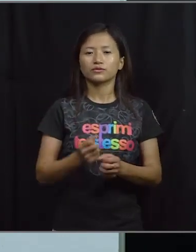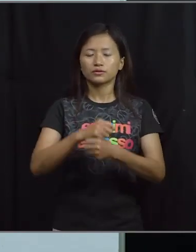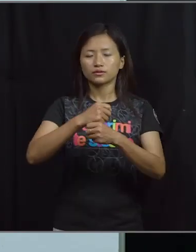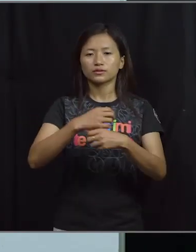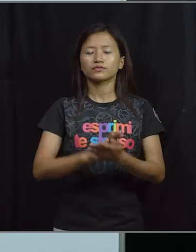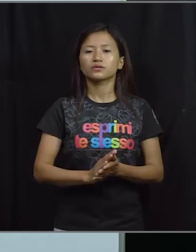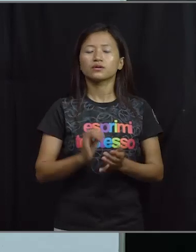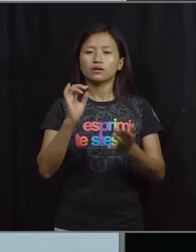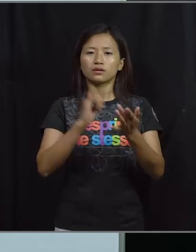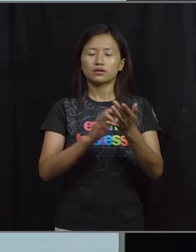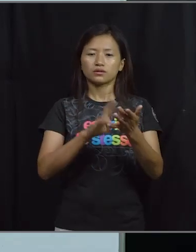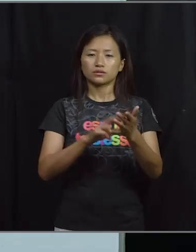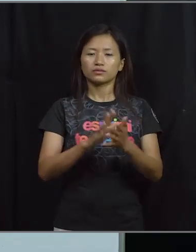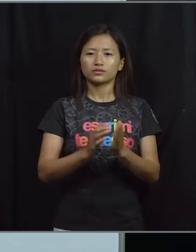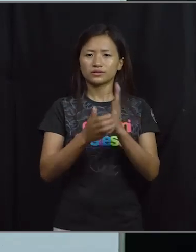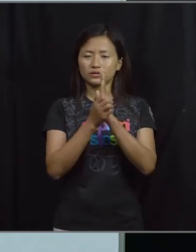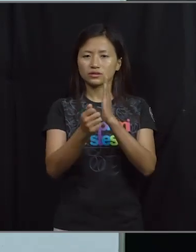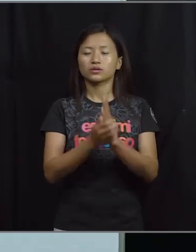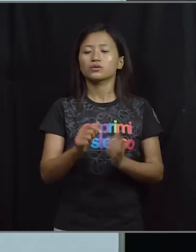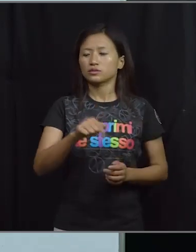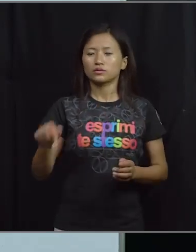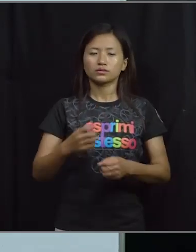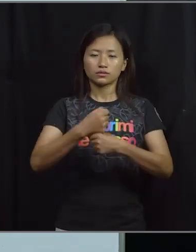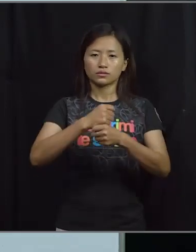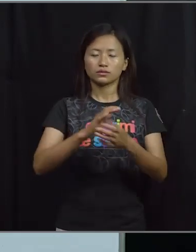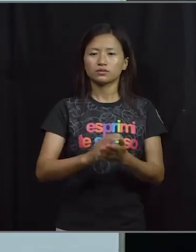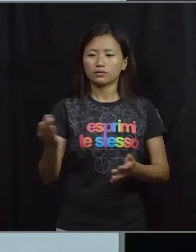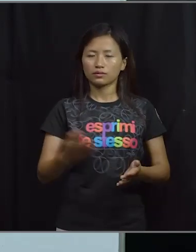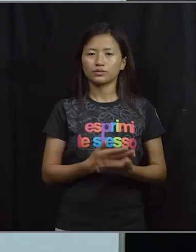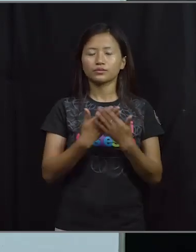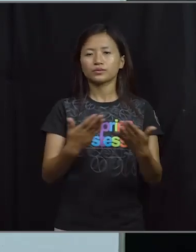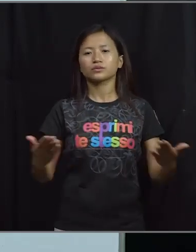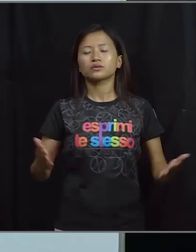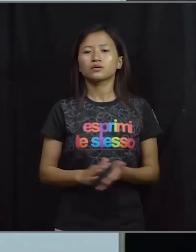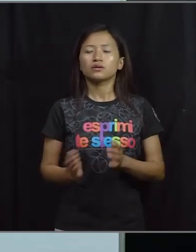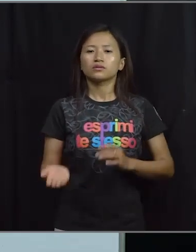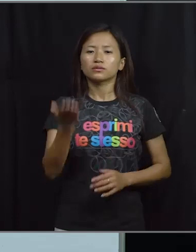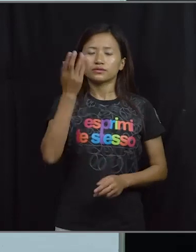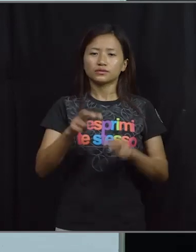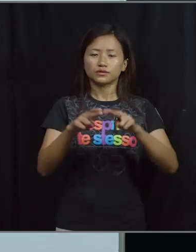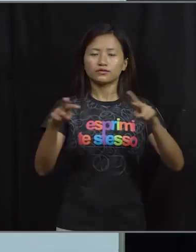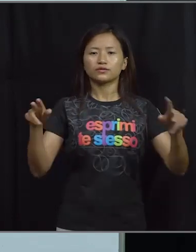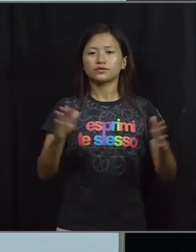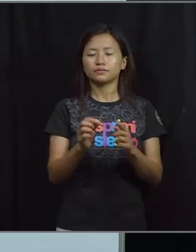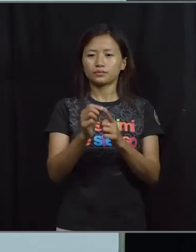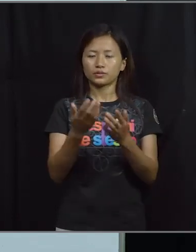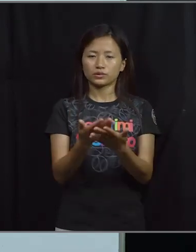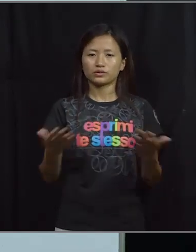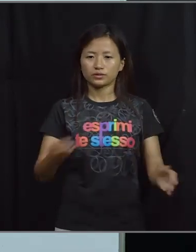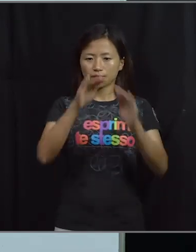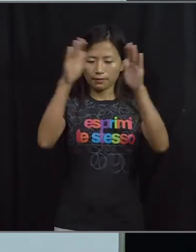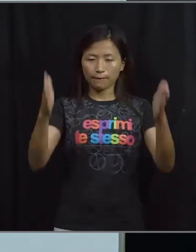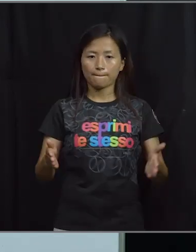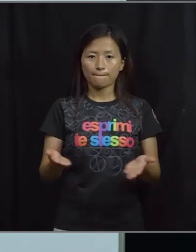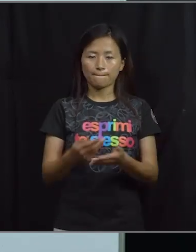creativity and innovative skill through which he creates a new product and comes up with a different product in the market.